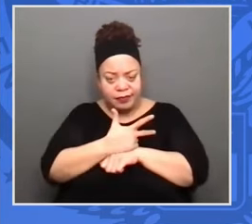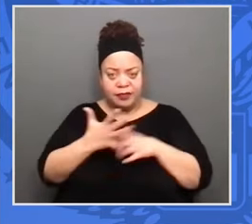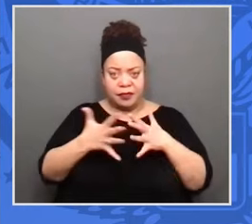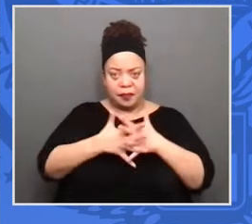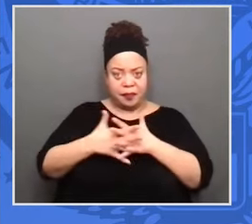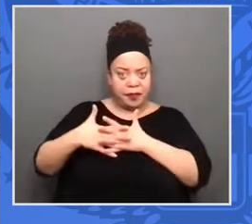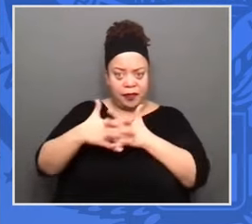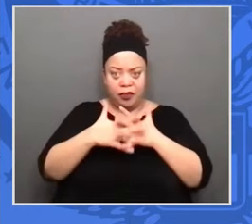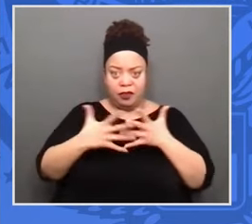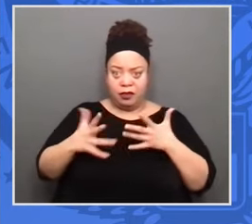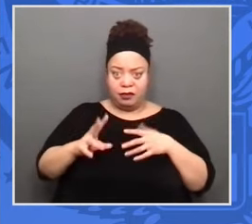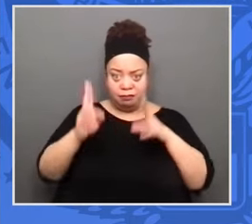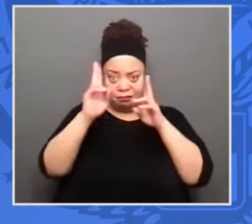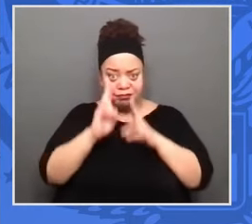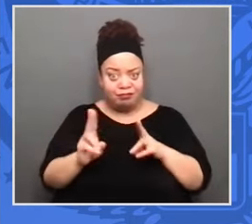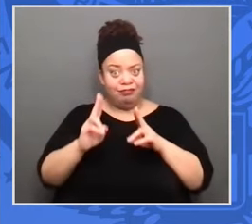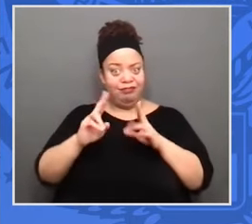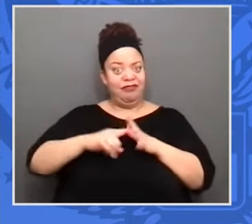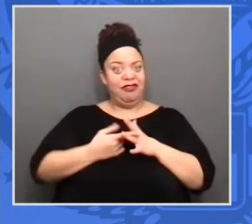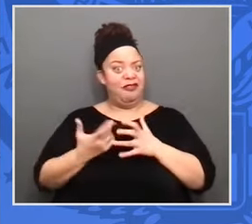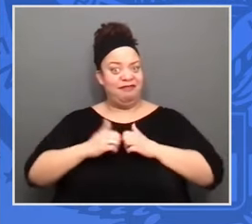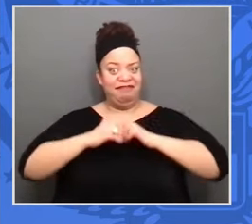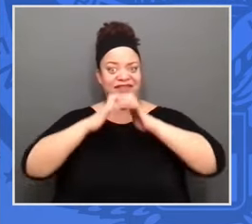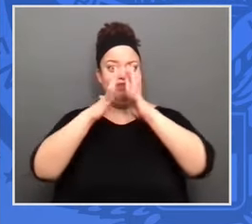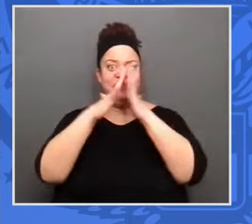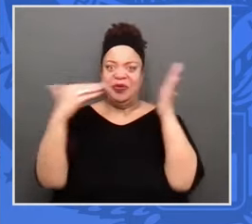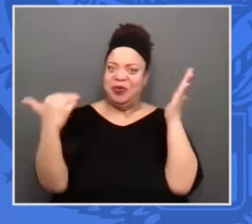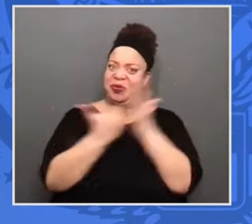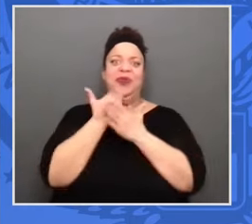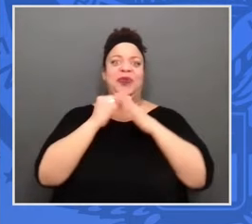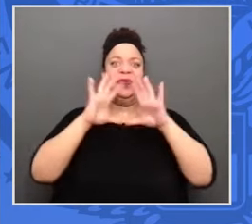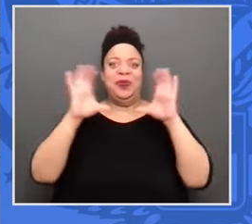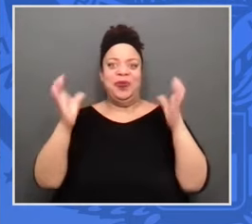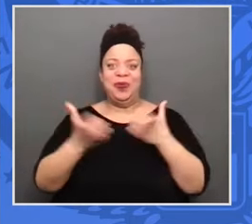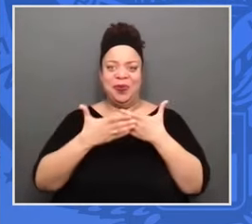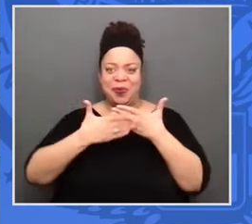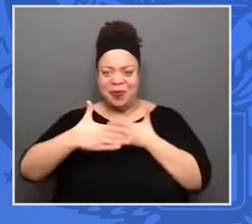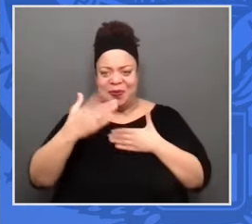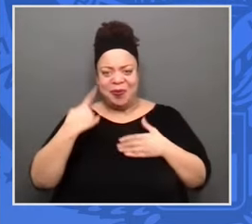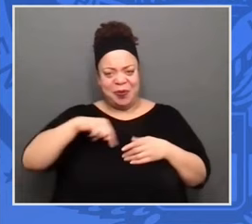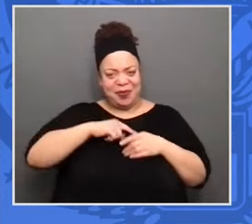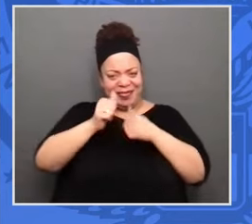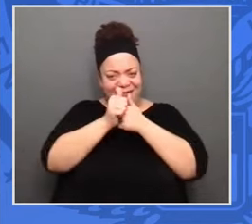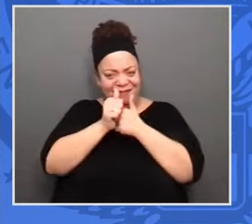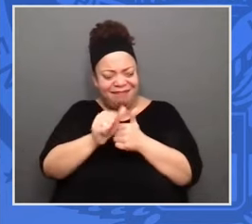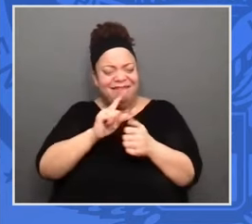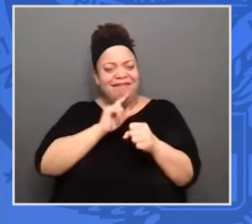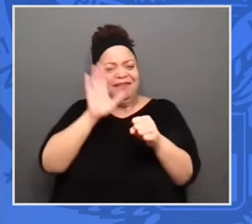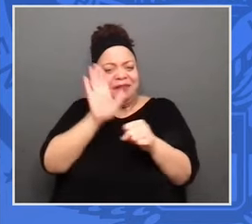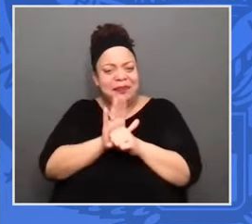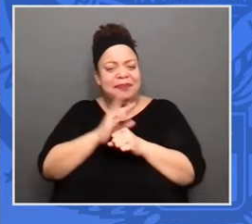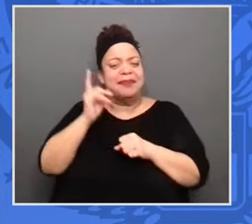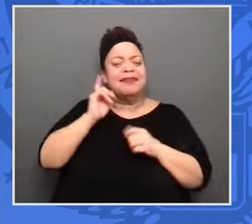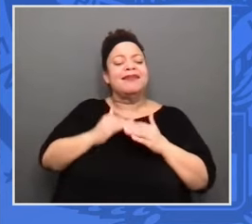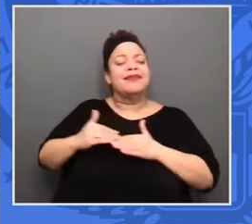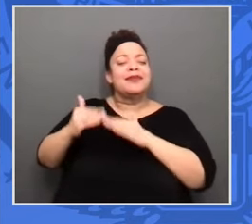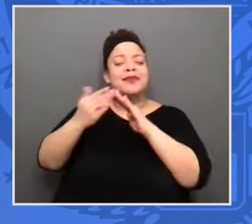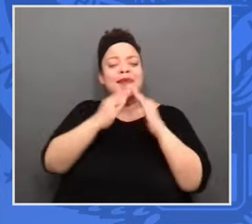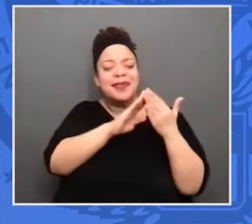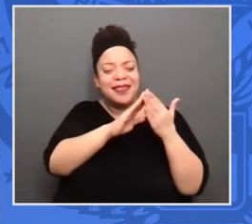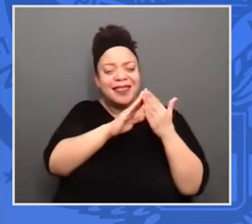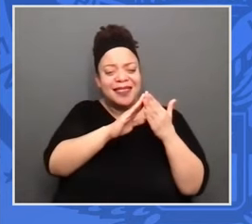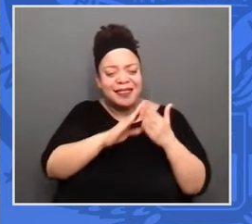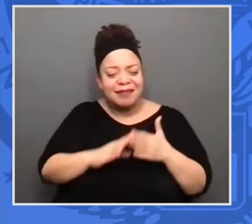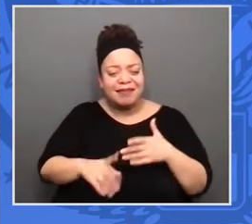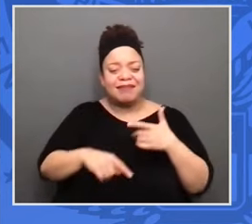to some of our nation's highest ideals: community, empathy, and democracy. It began with our National